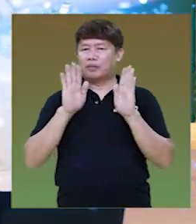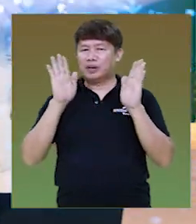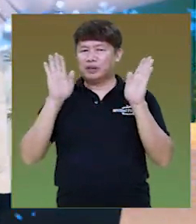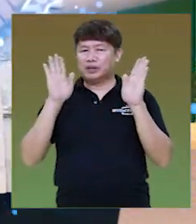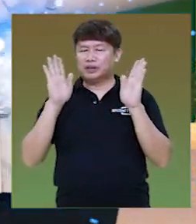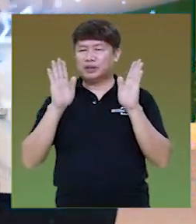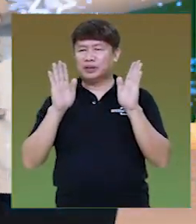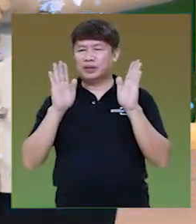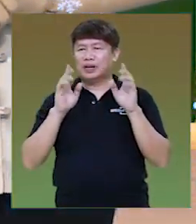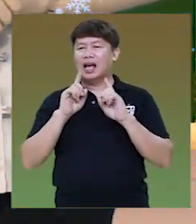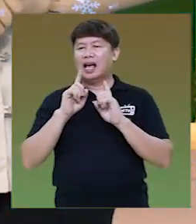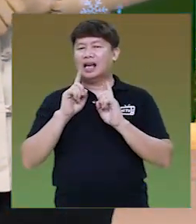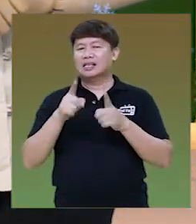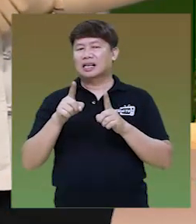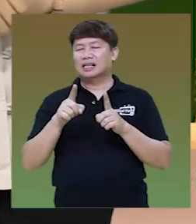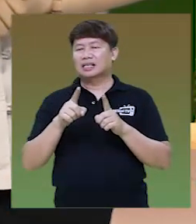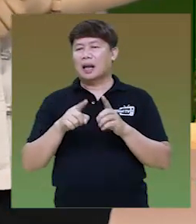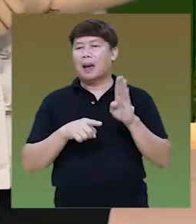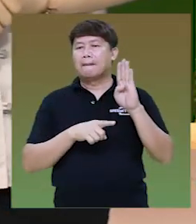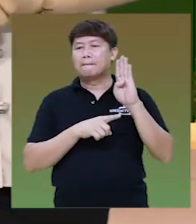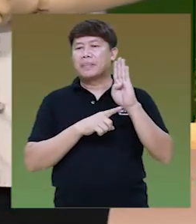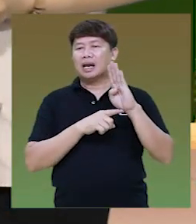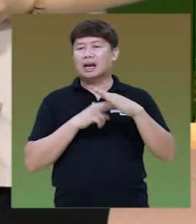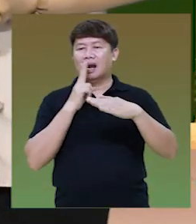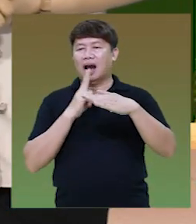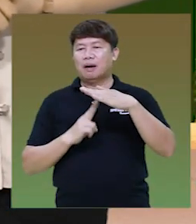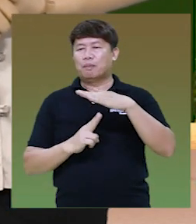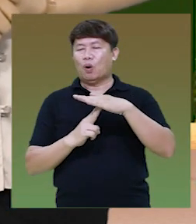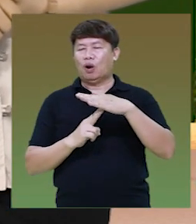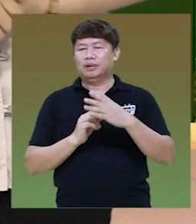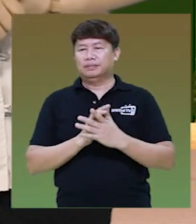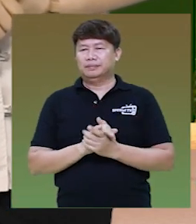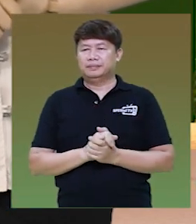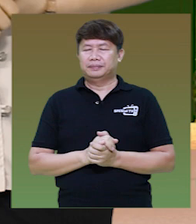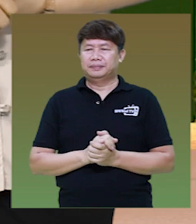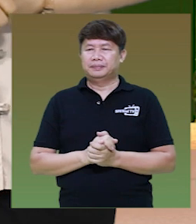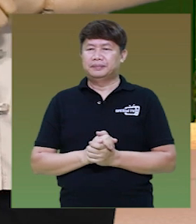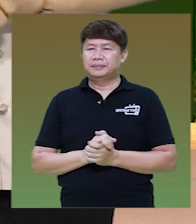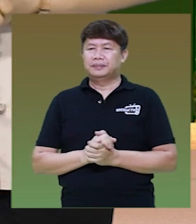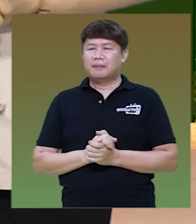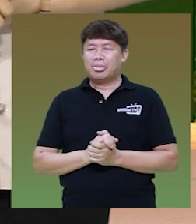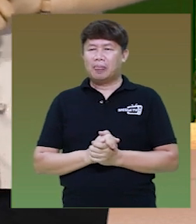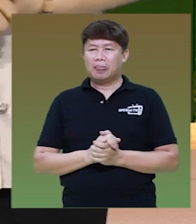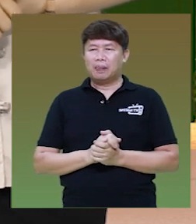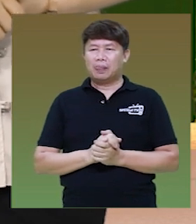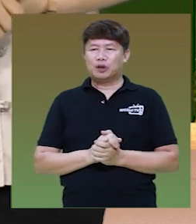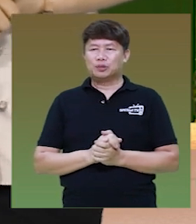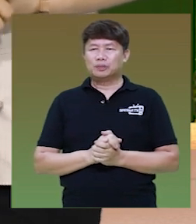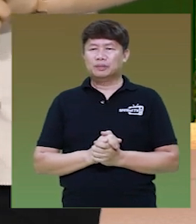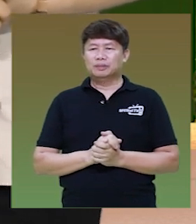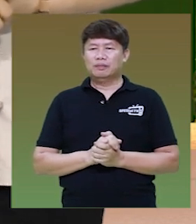Superb! The answer is letter B. Humble.